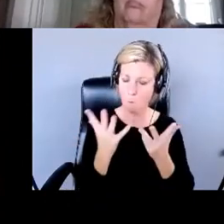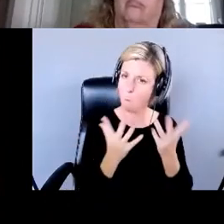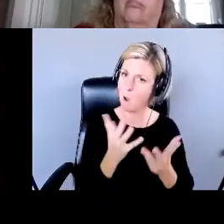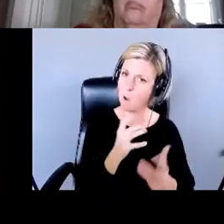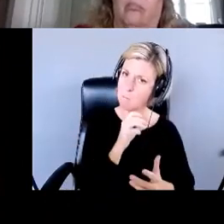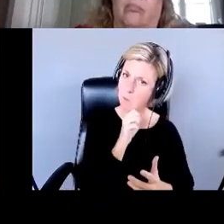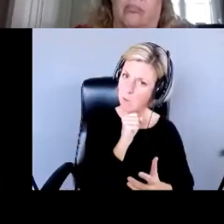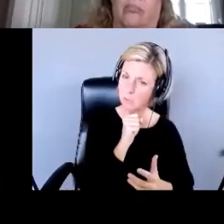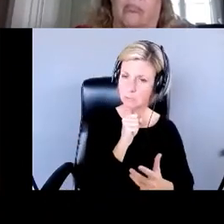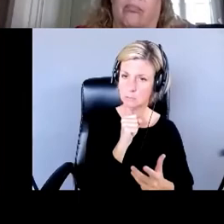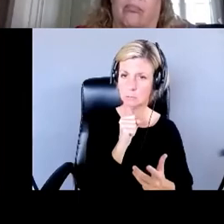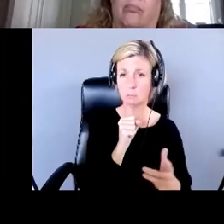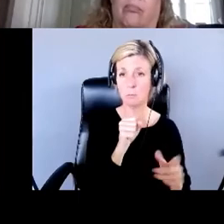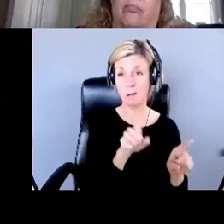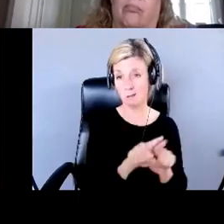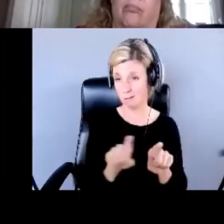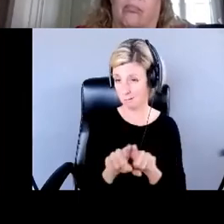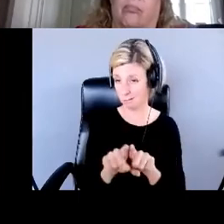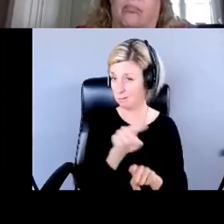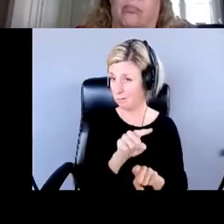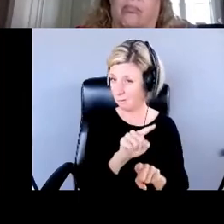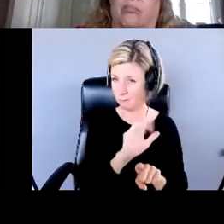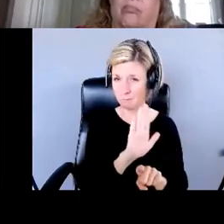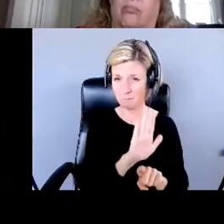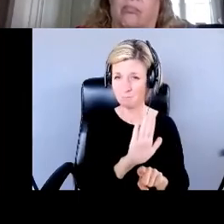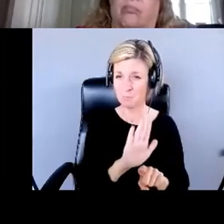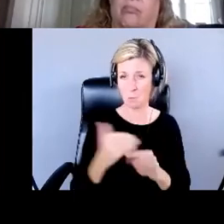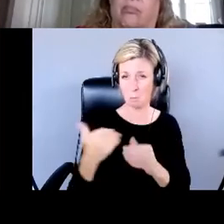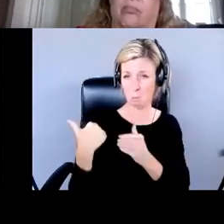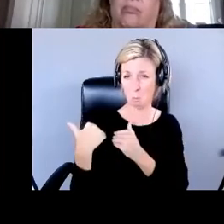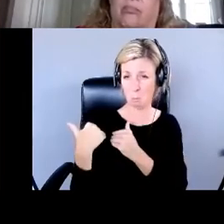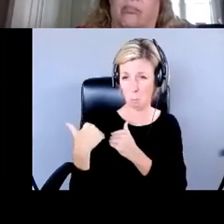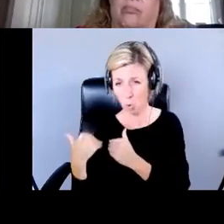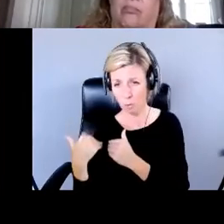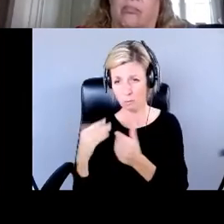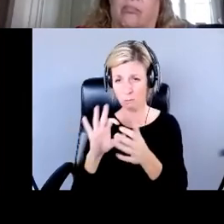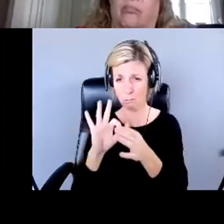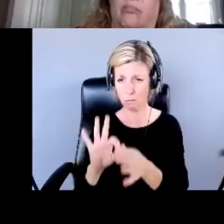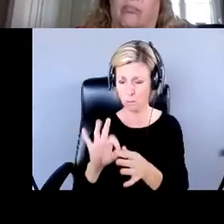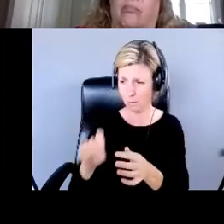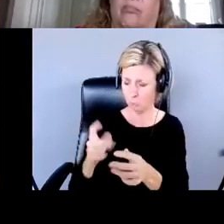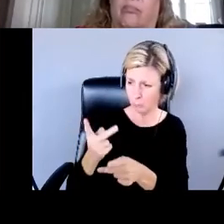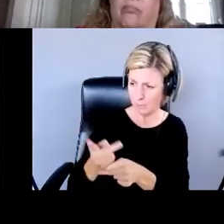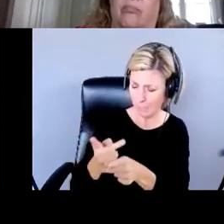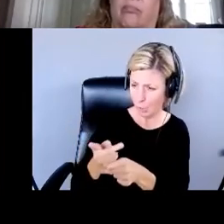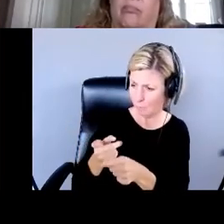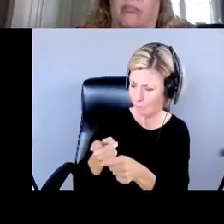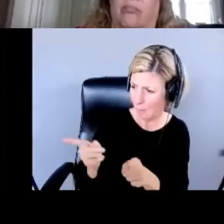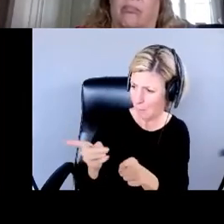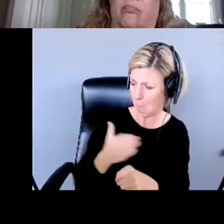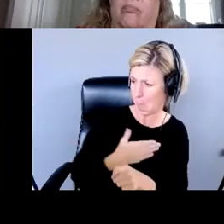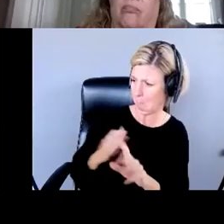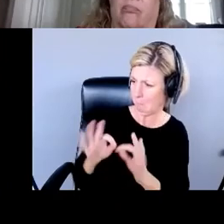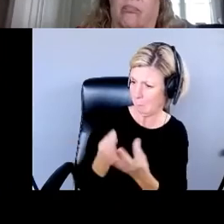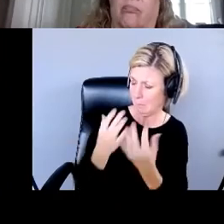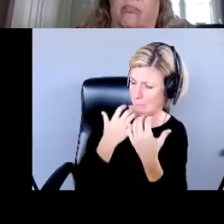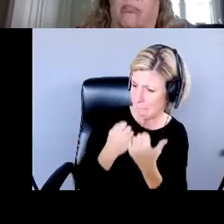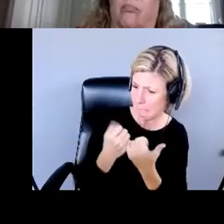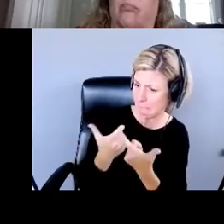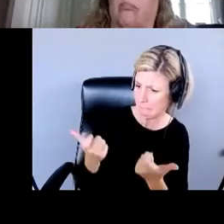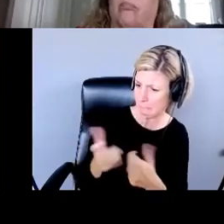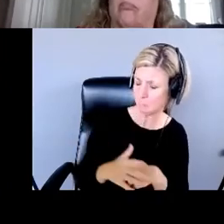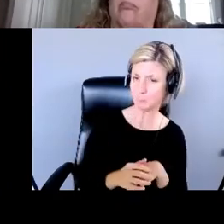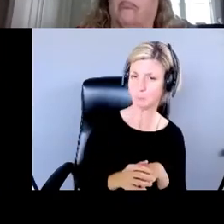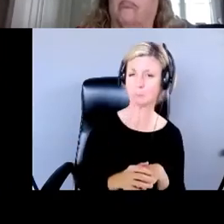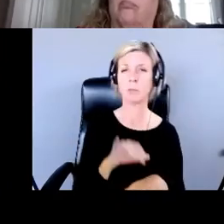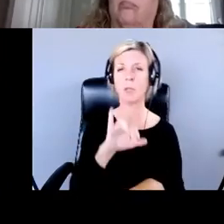all of that will come into that and play a part, but the preventive nature, and I think Jennifer, you were starting to talk